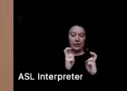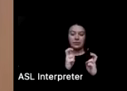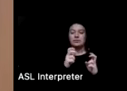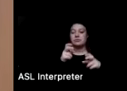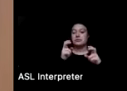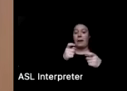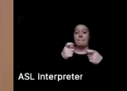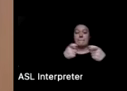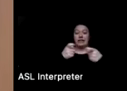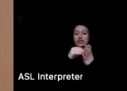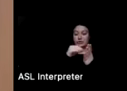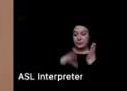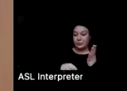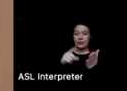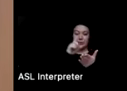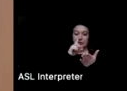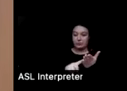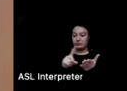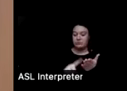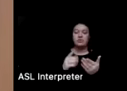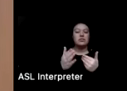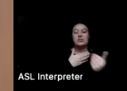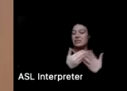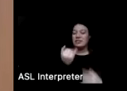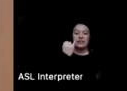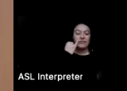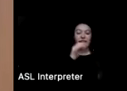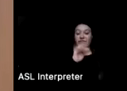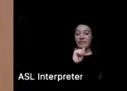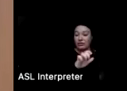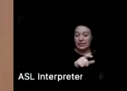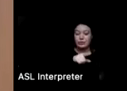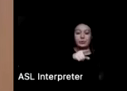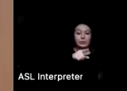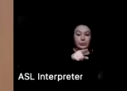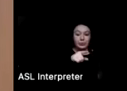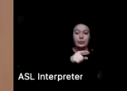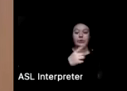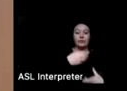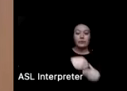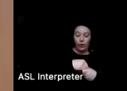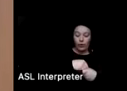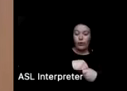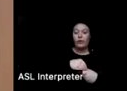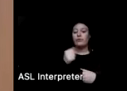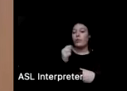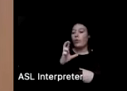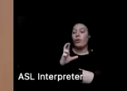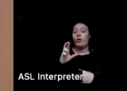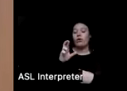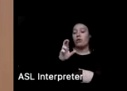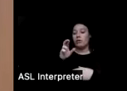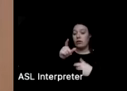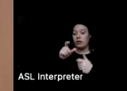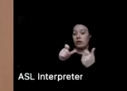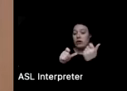are faculty in charge of your own research groups, in administrative and supporting roles on your campus